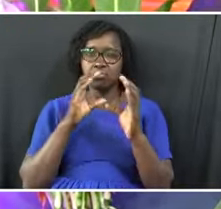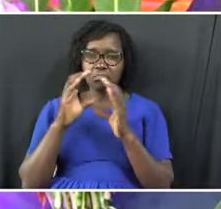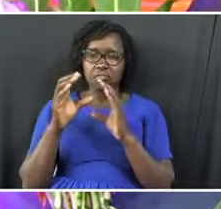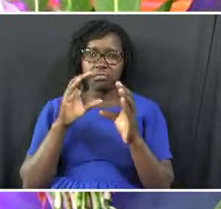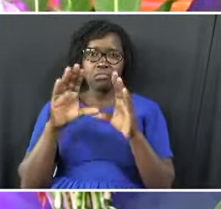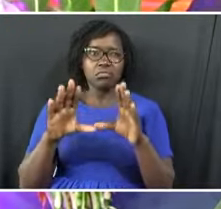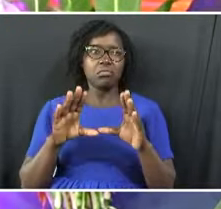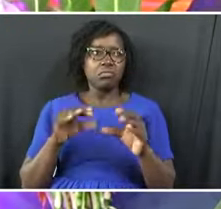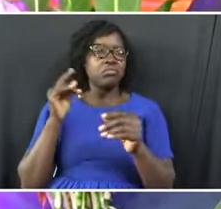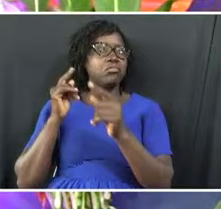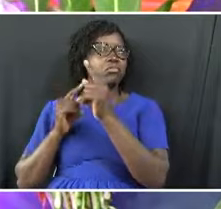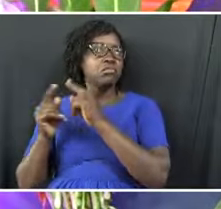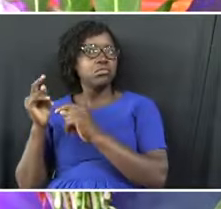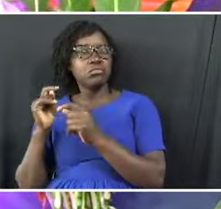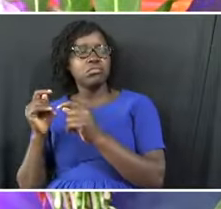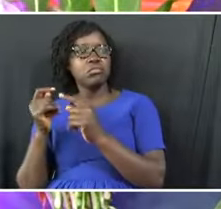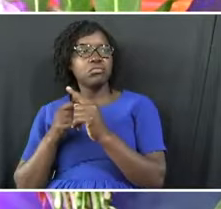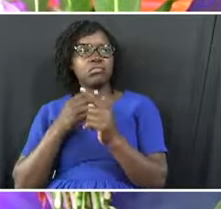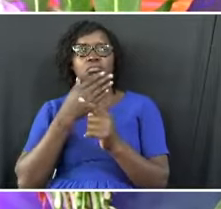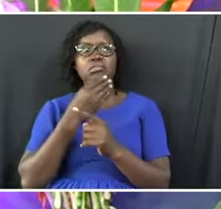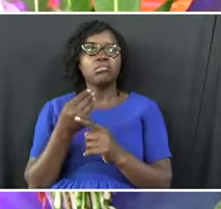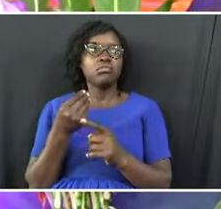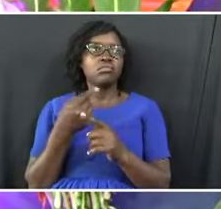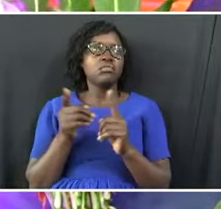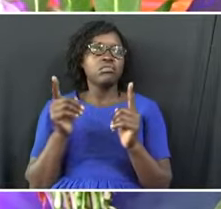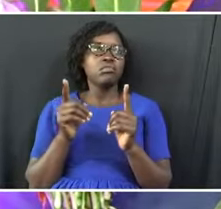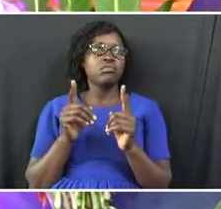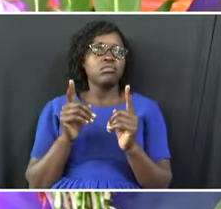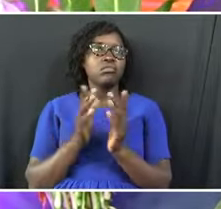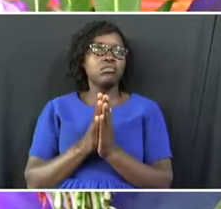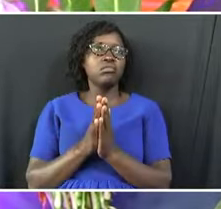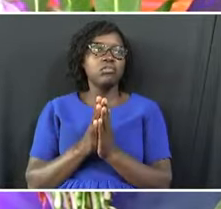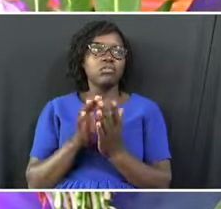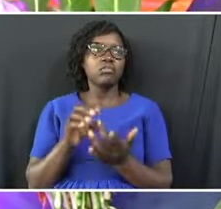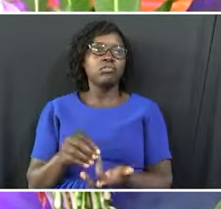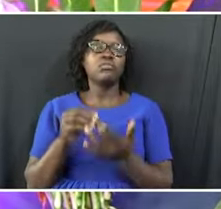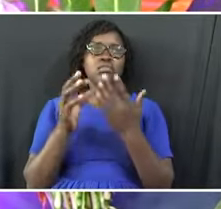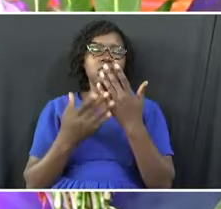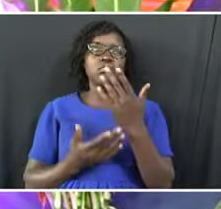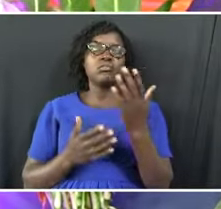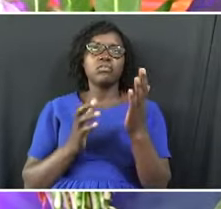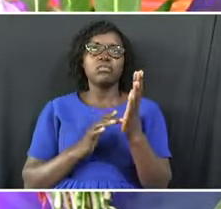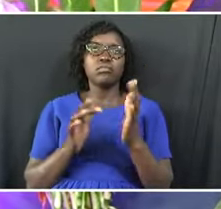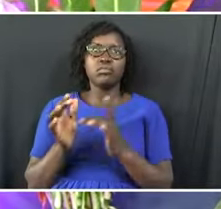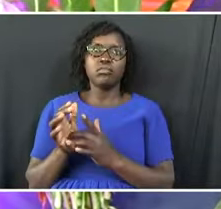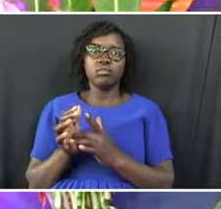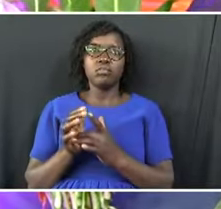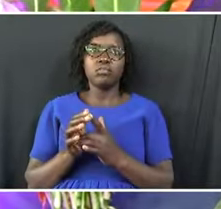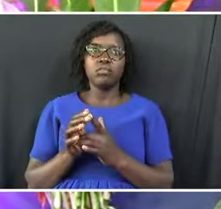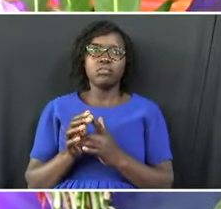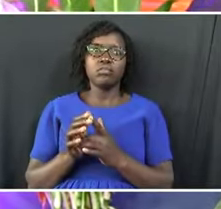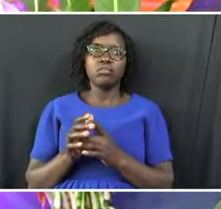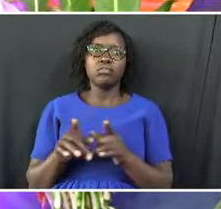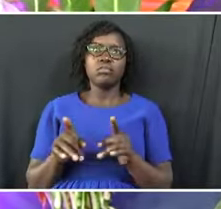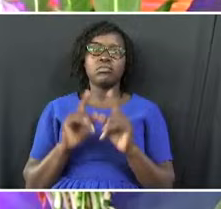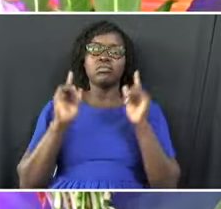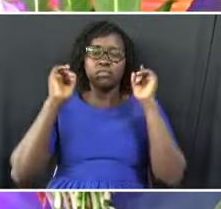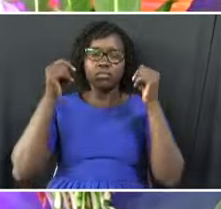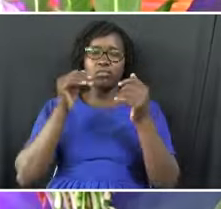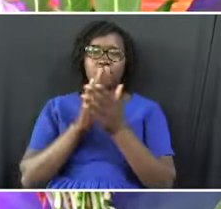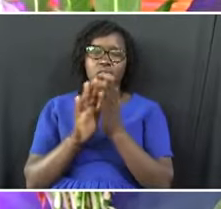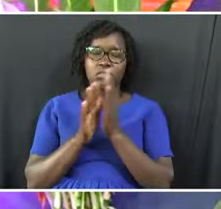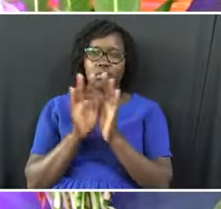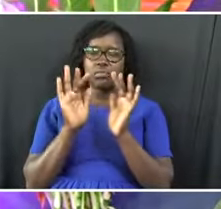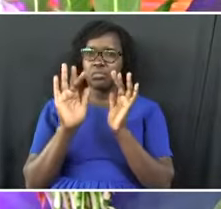by tradition from fathers, but with the precious blood of Christ Jesus, as a lamb without